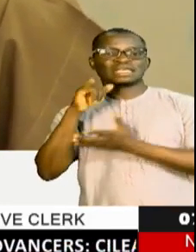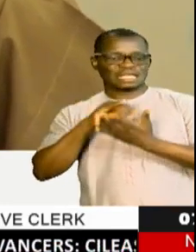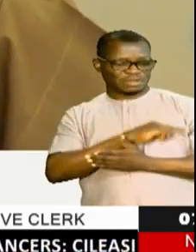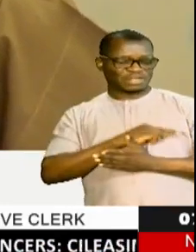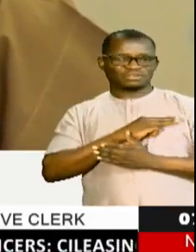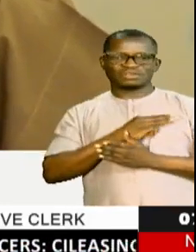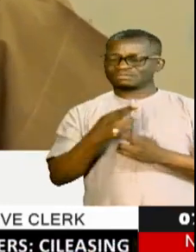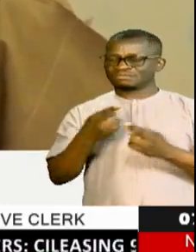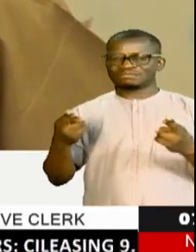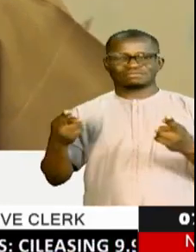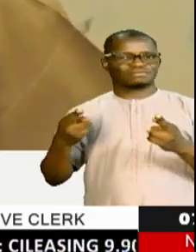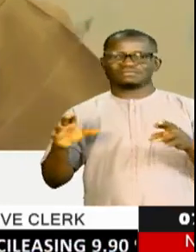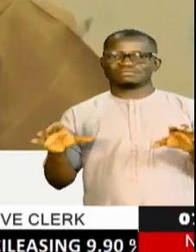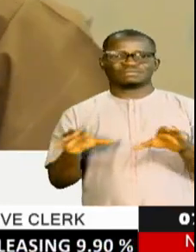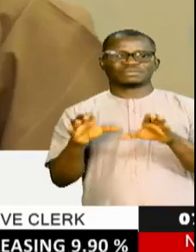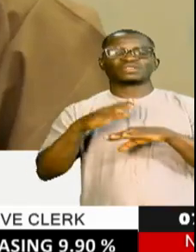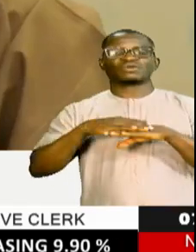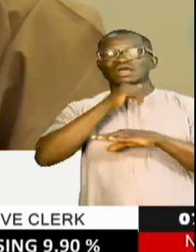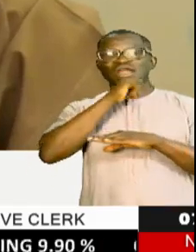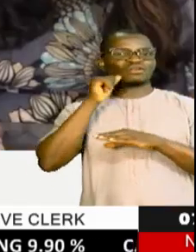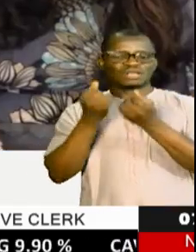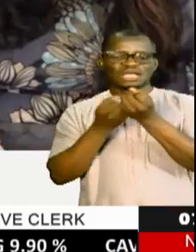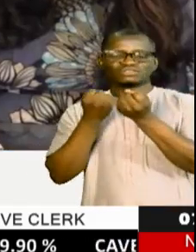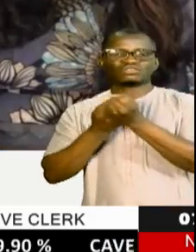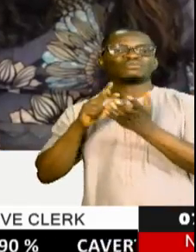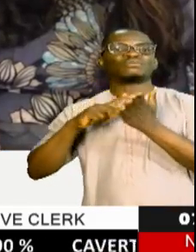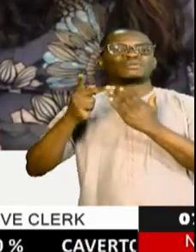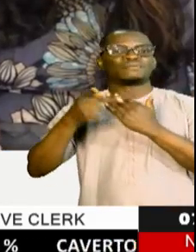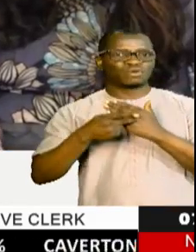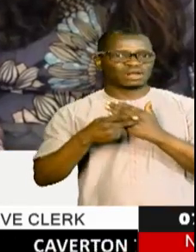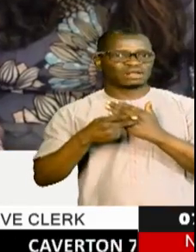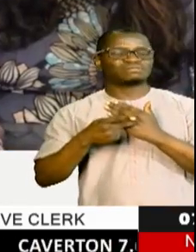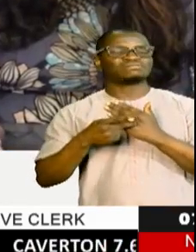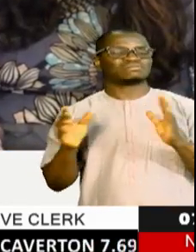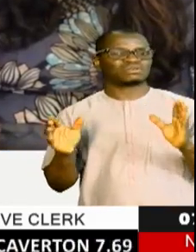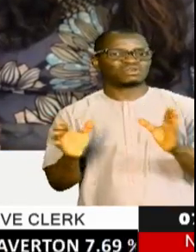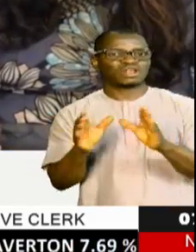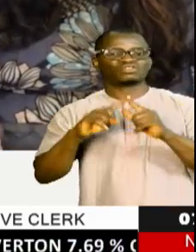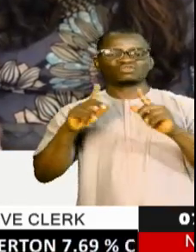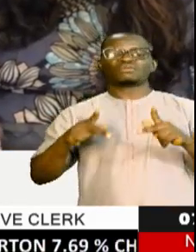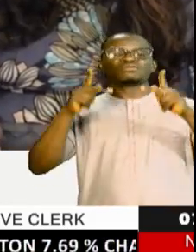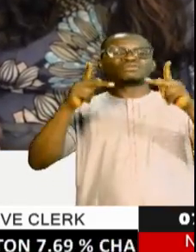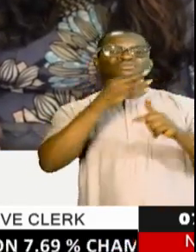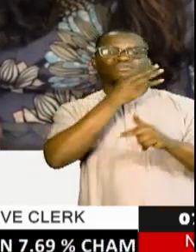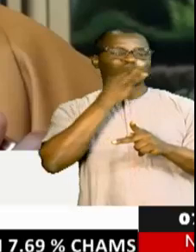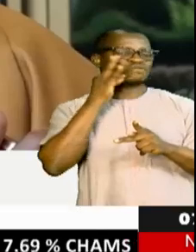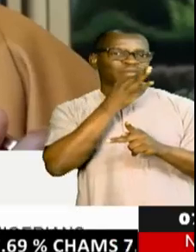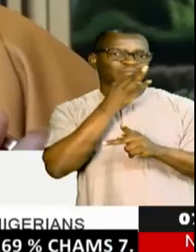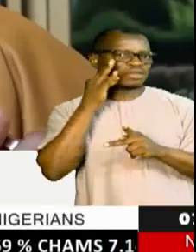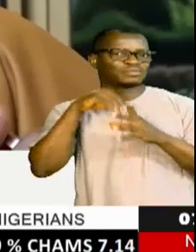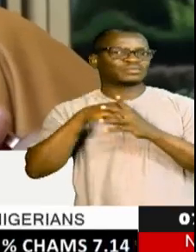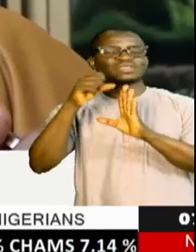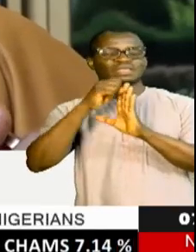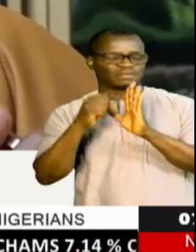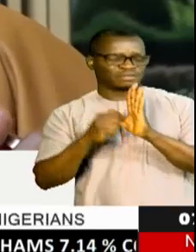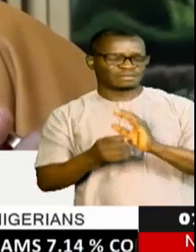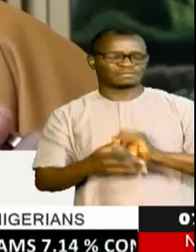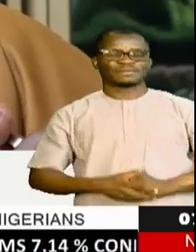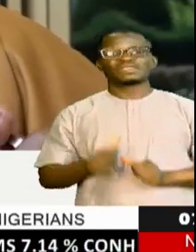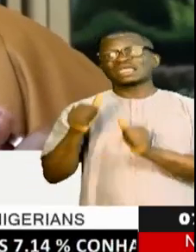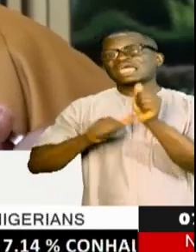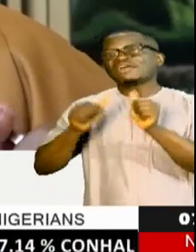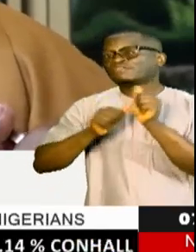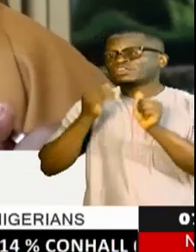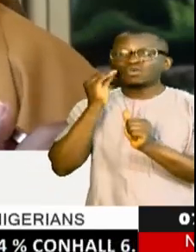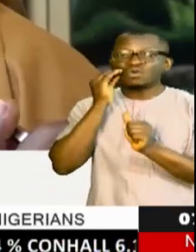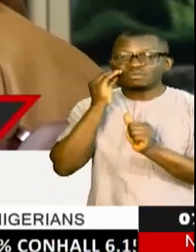is betting big on the agricultural support programs of RHI to promote farming in states. Every home, for